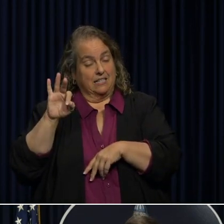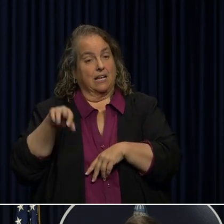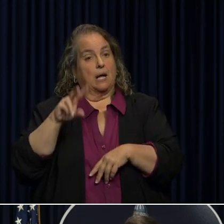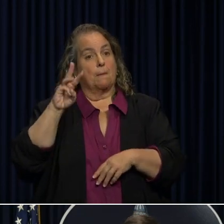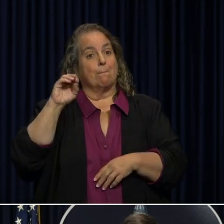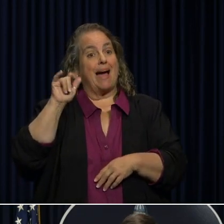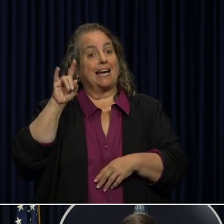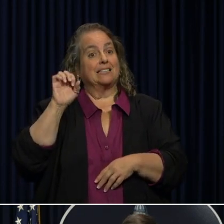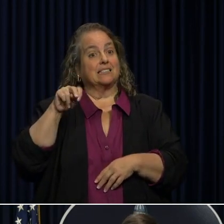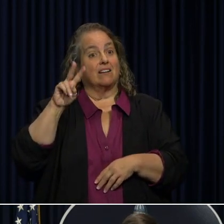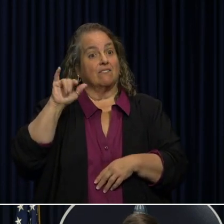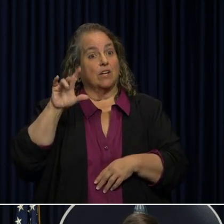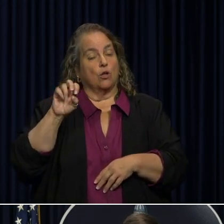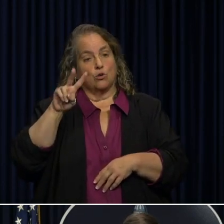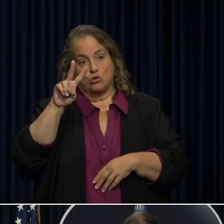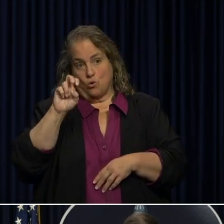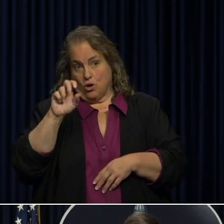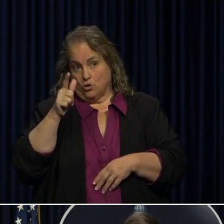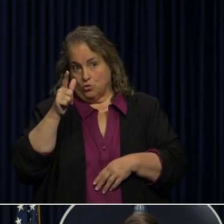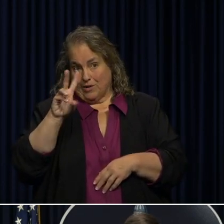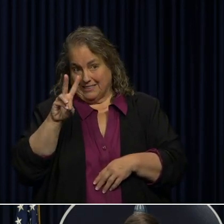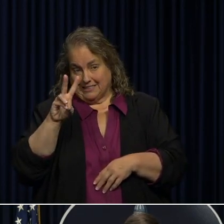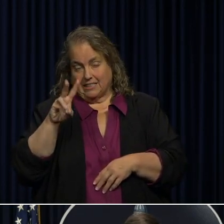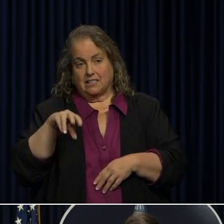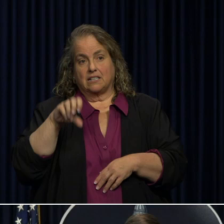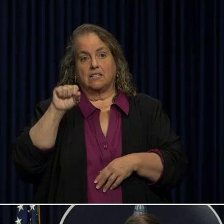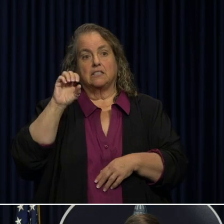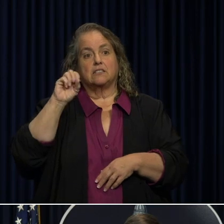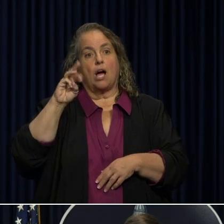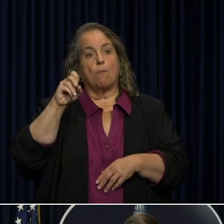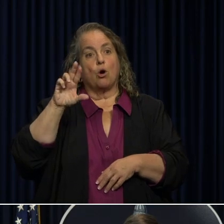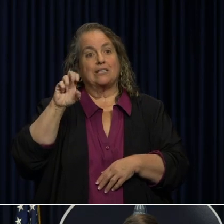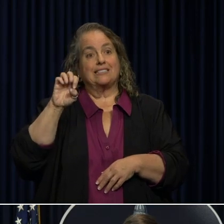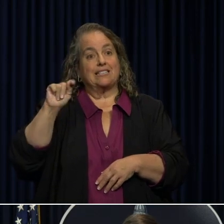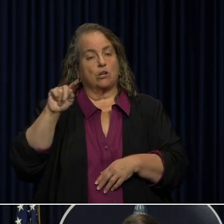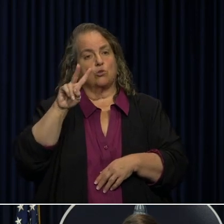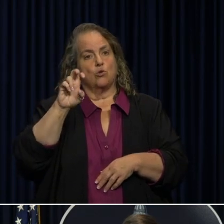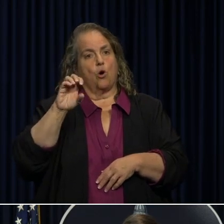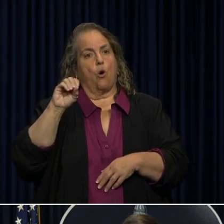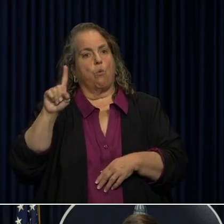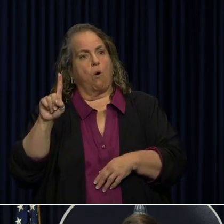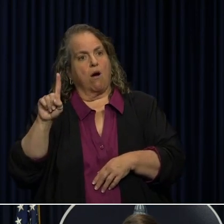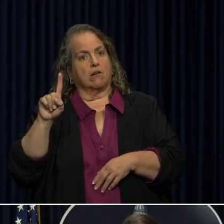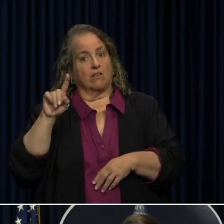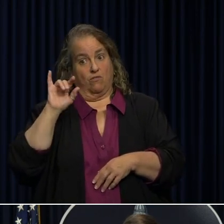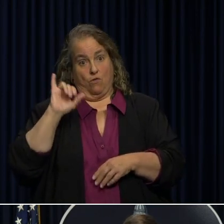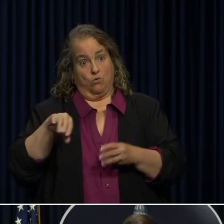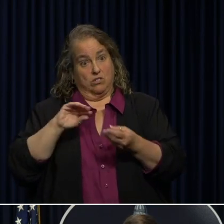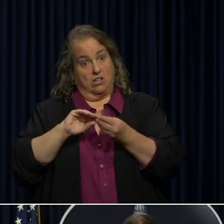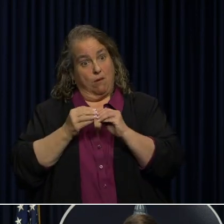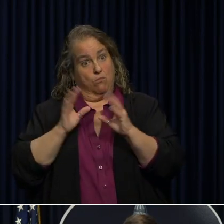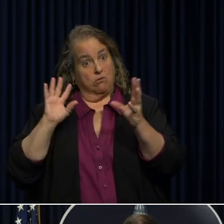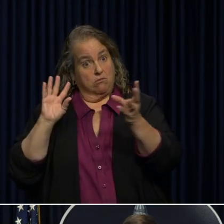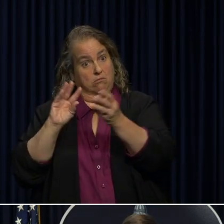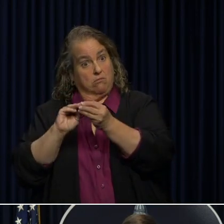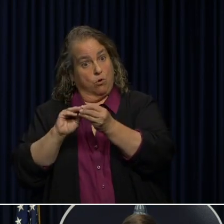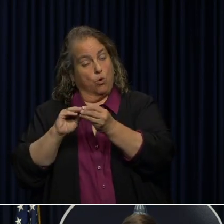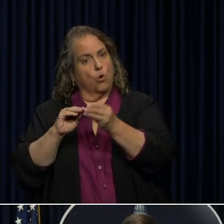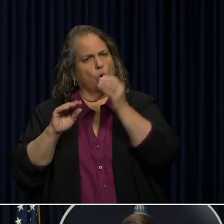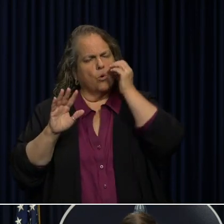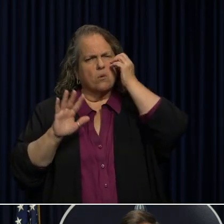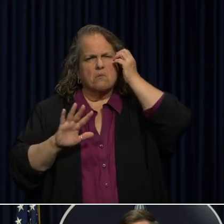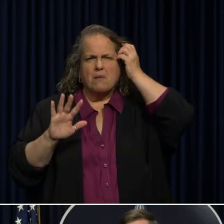226. Somerset had 201. So you look at just that amount of testing,